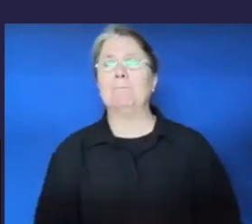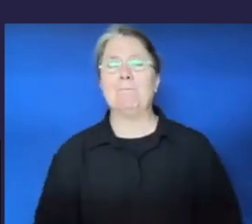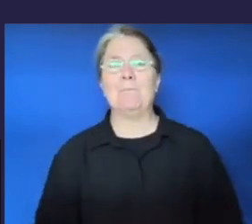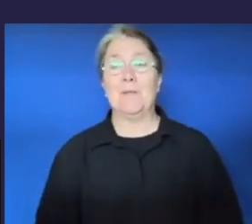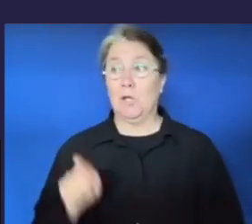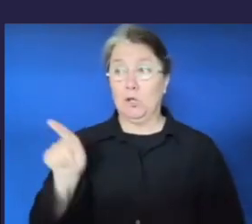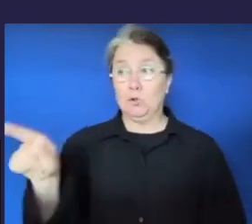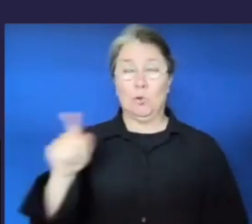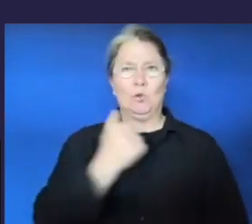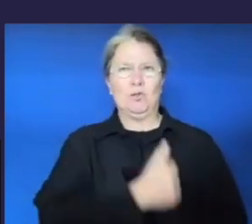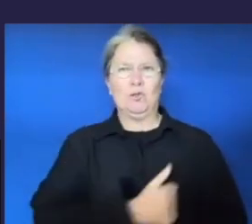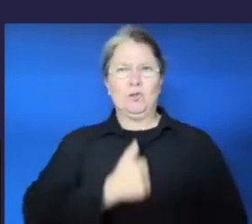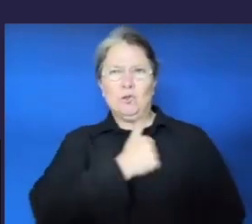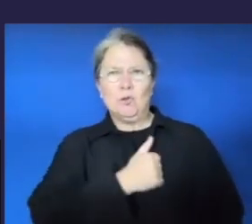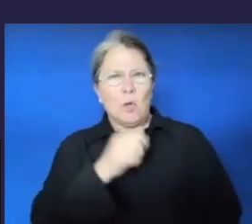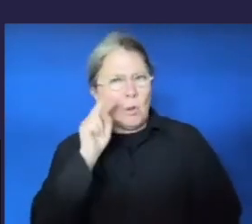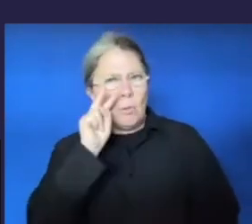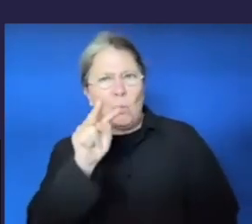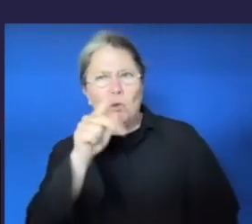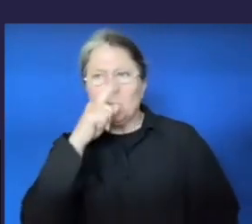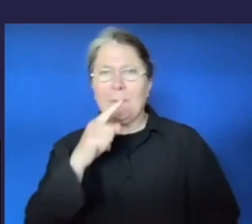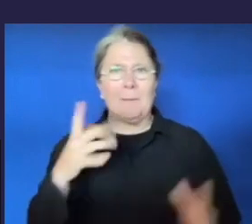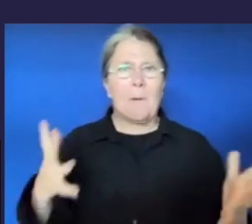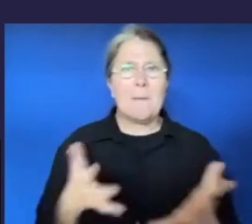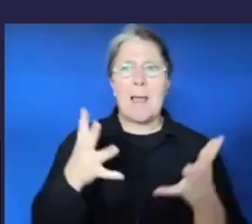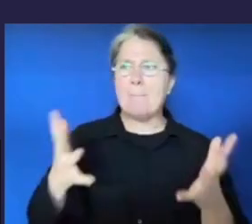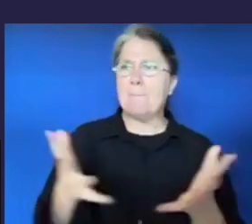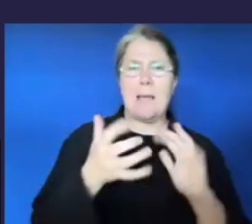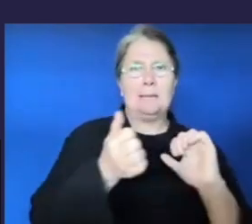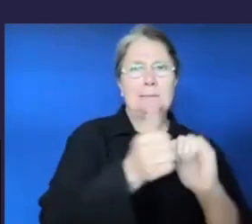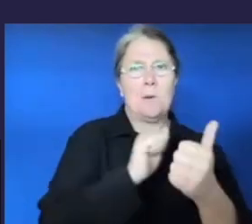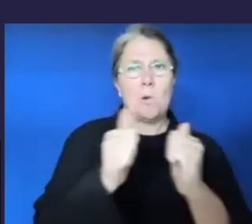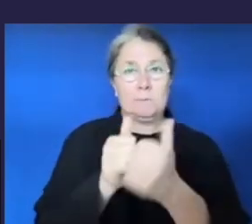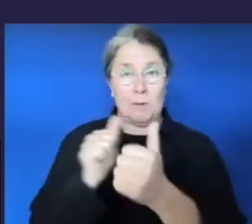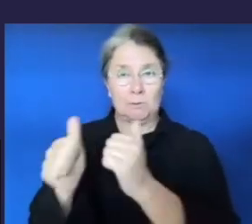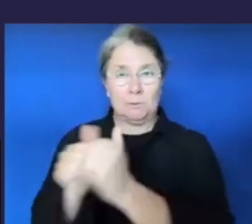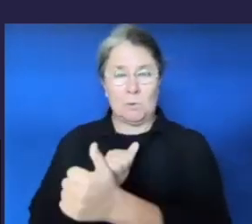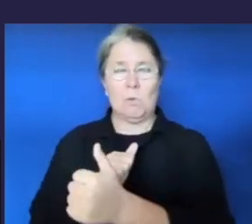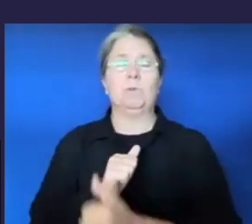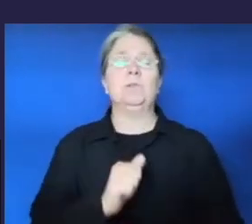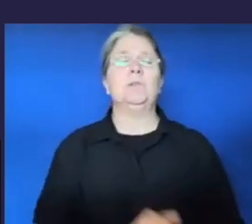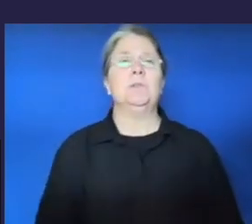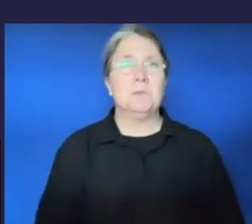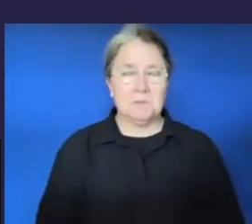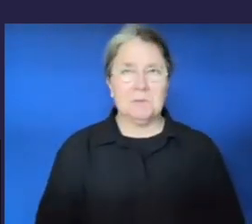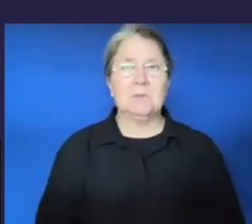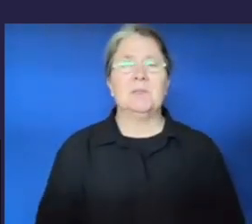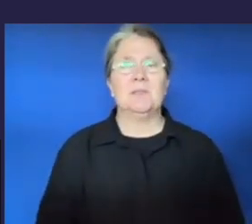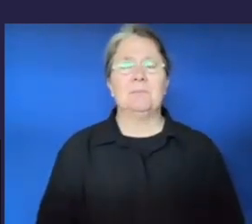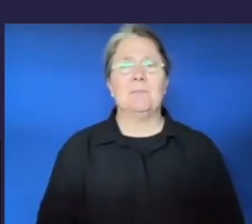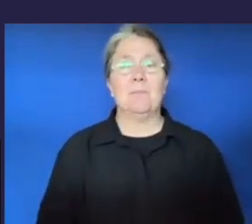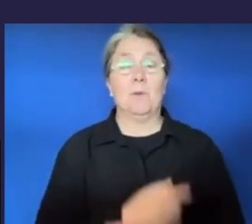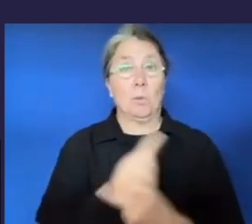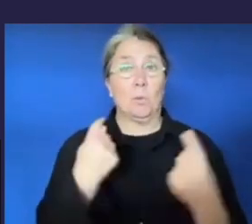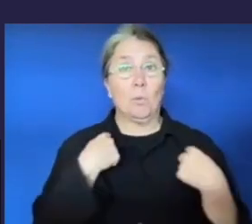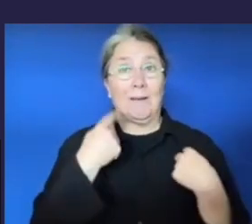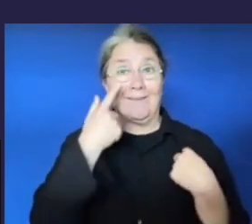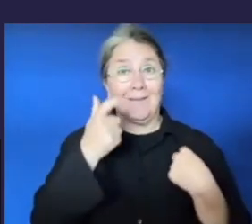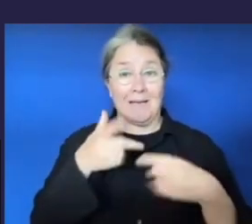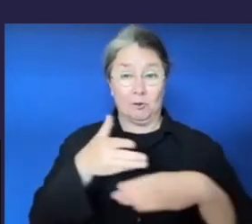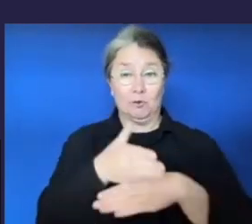physical activities, watching people play sports. We ultimately found a opening at a fitness